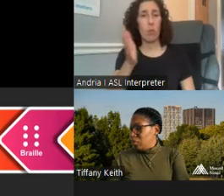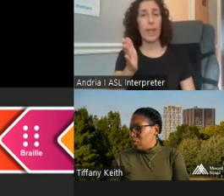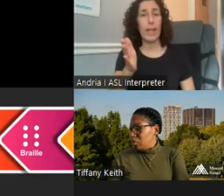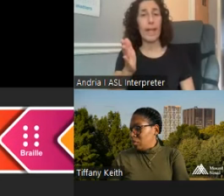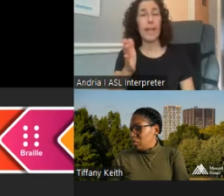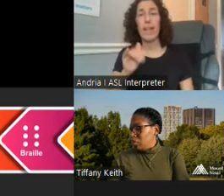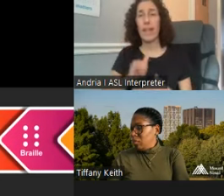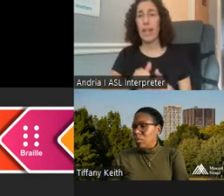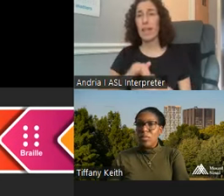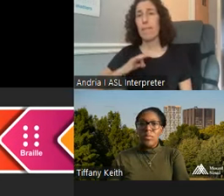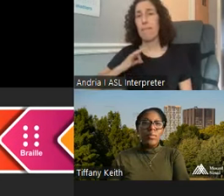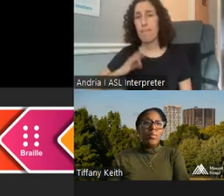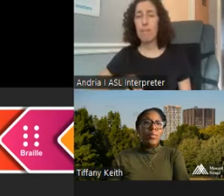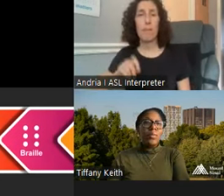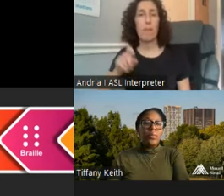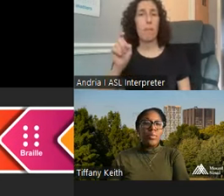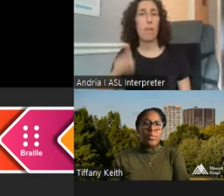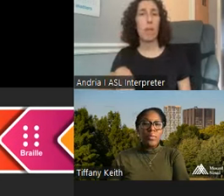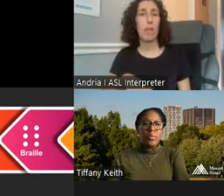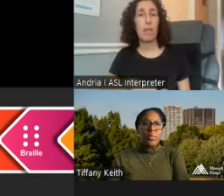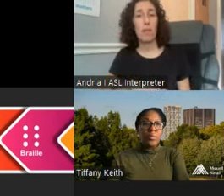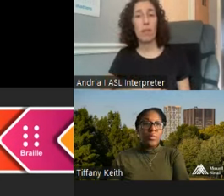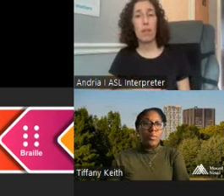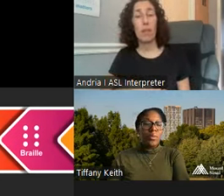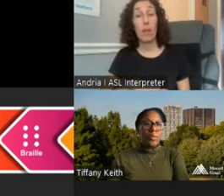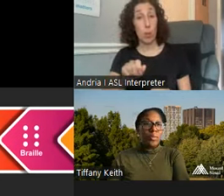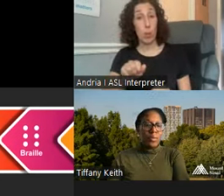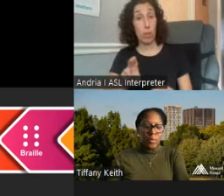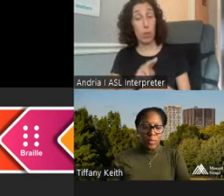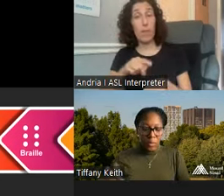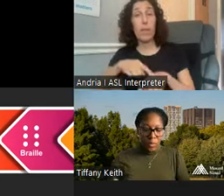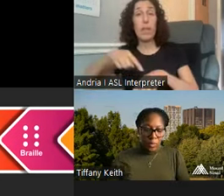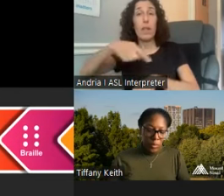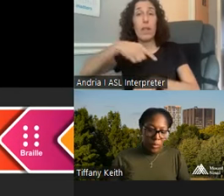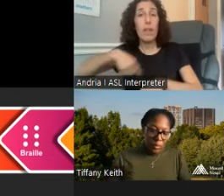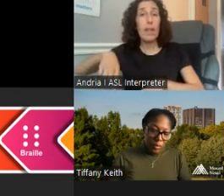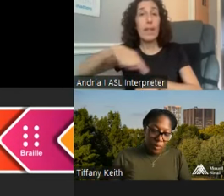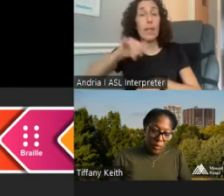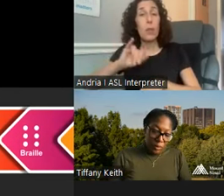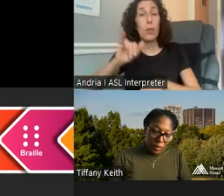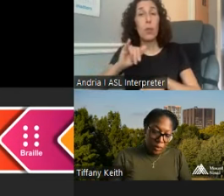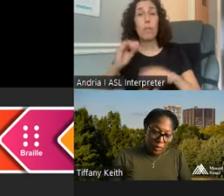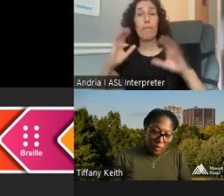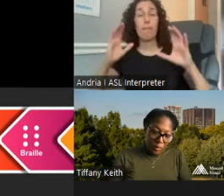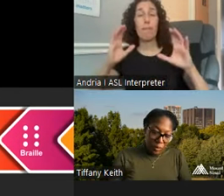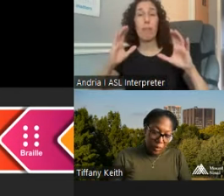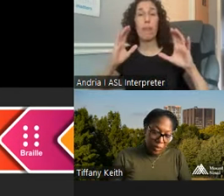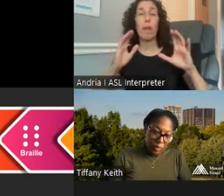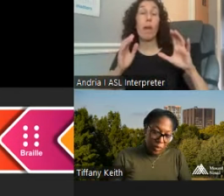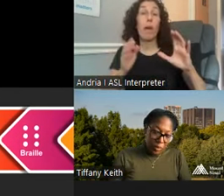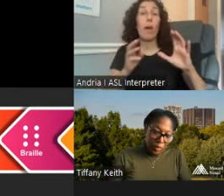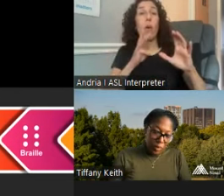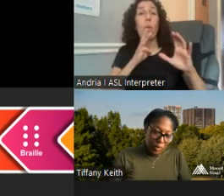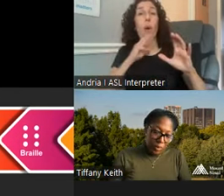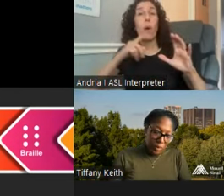is behind them. You know, 9 o'clock to their left, 3 o'clock to their right, et cetera. So you might say, oh, the water fountain